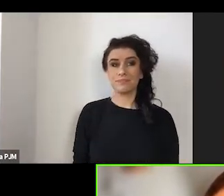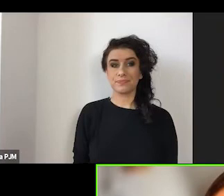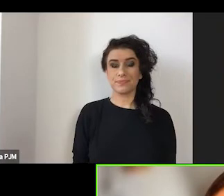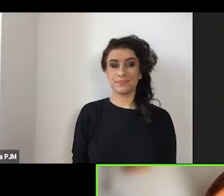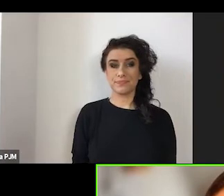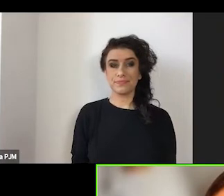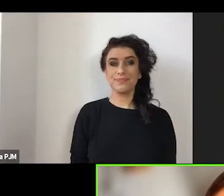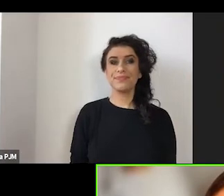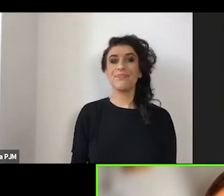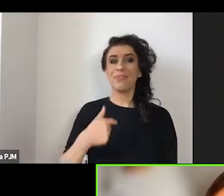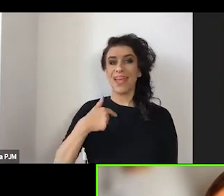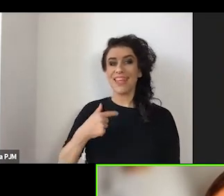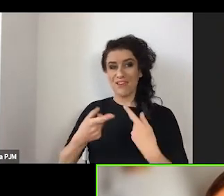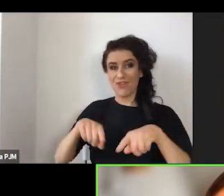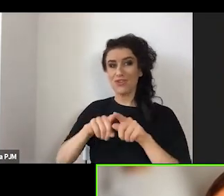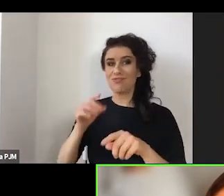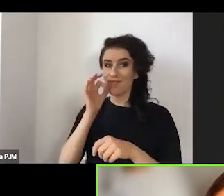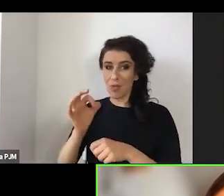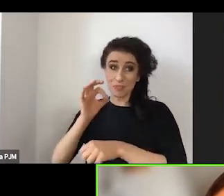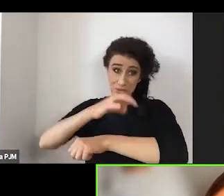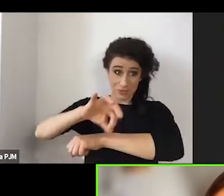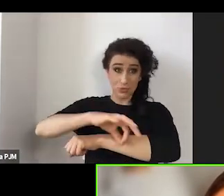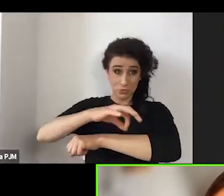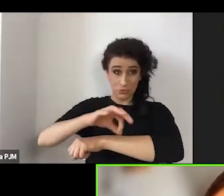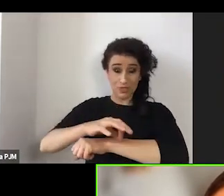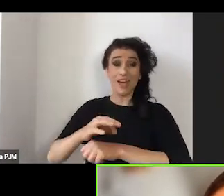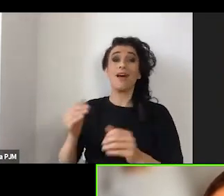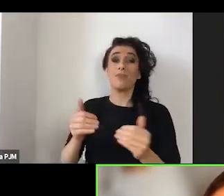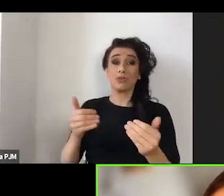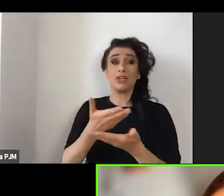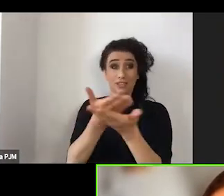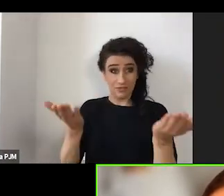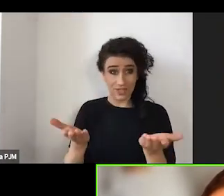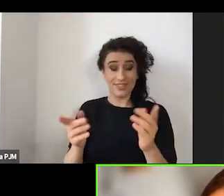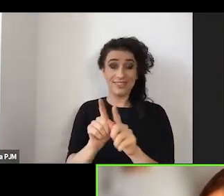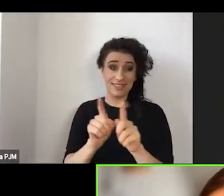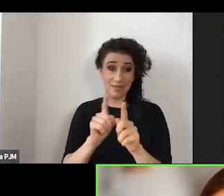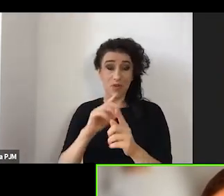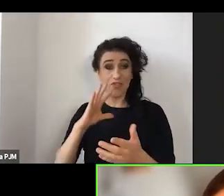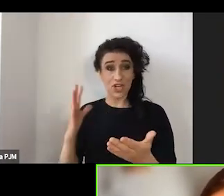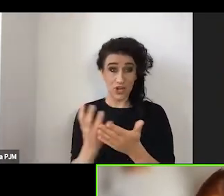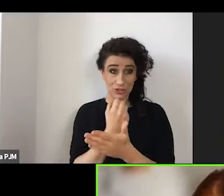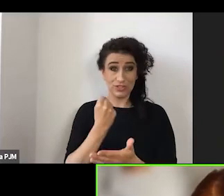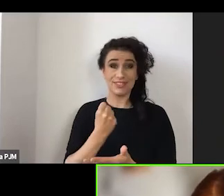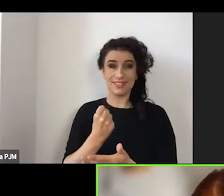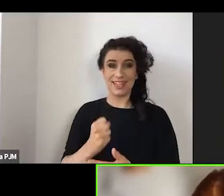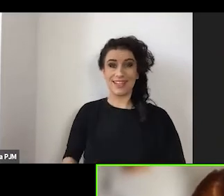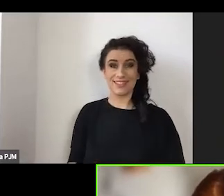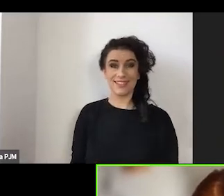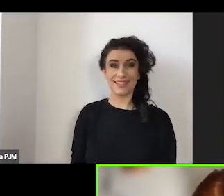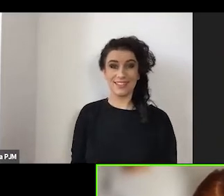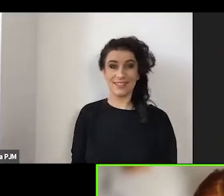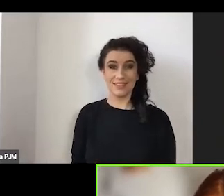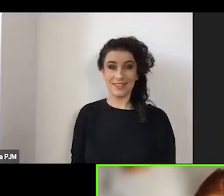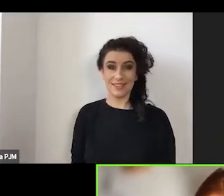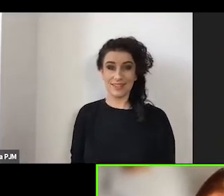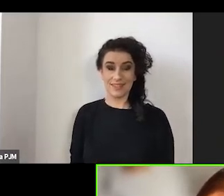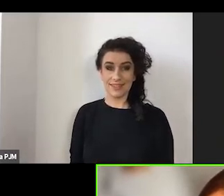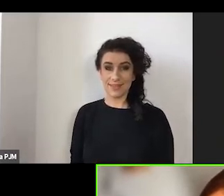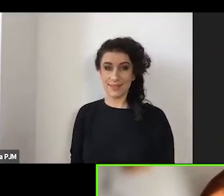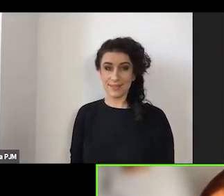Lederach. It's a writer. Well, it's a researcher on impact